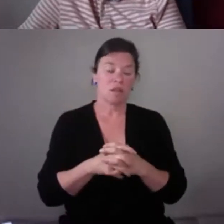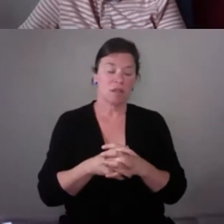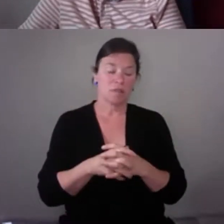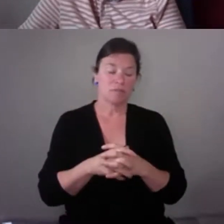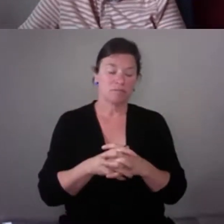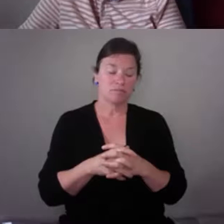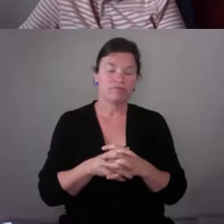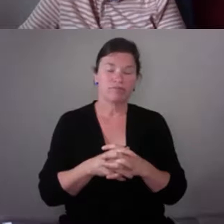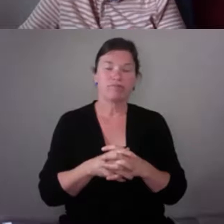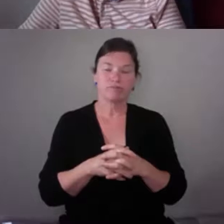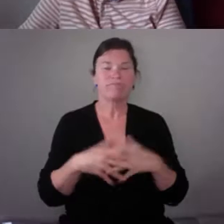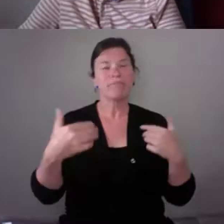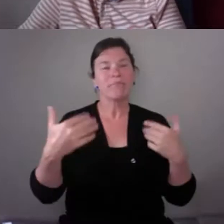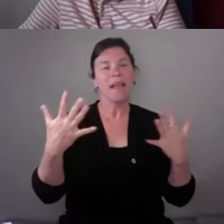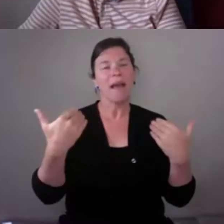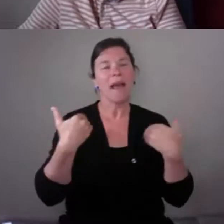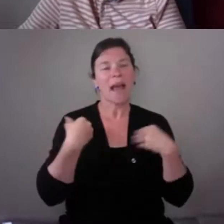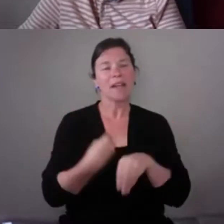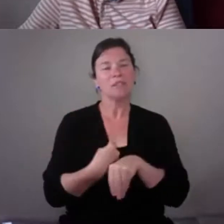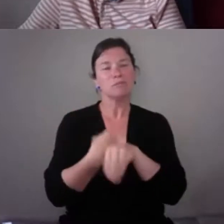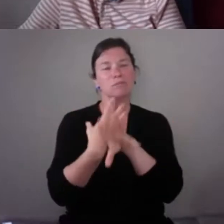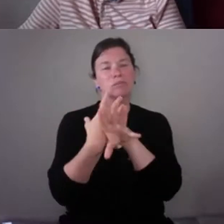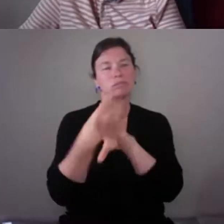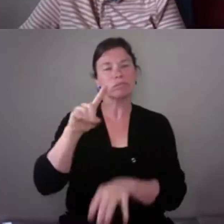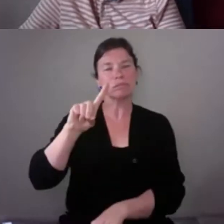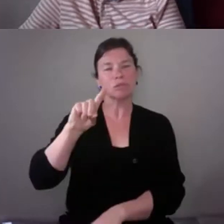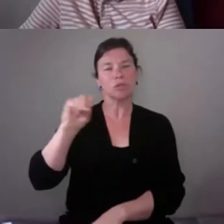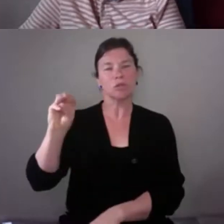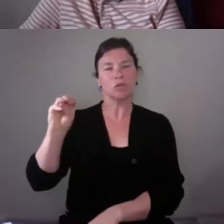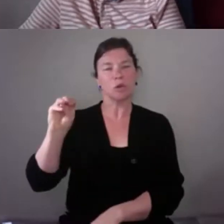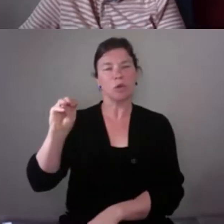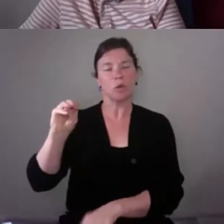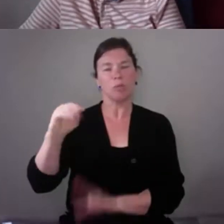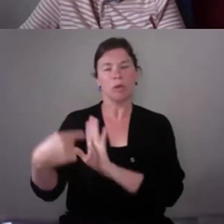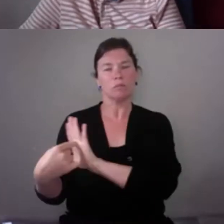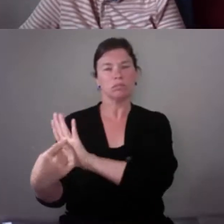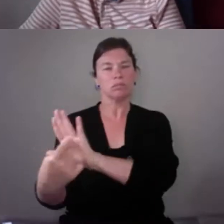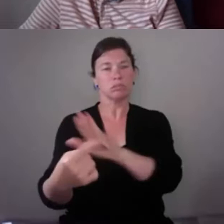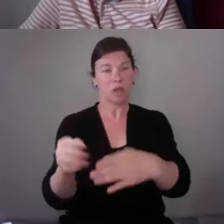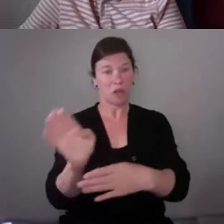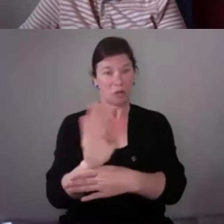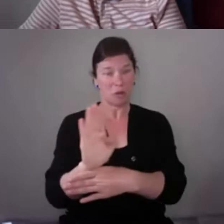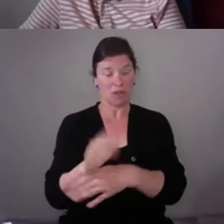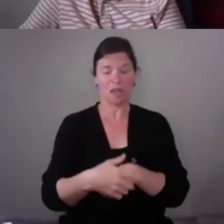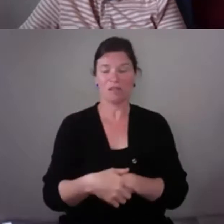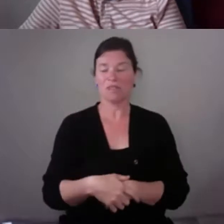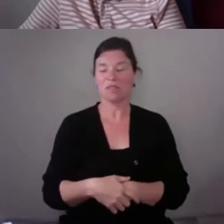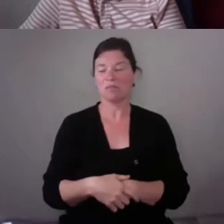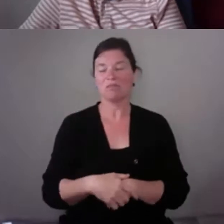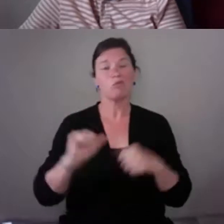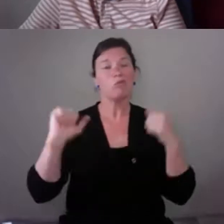had a Zoom video showing of the movie, and they all came on the movie, and it was